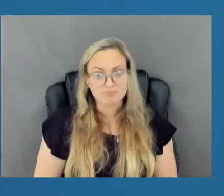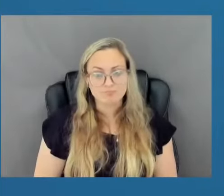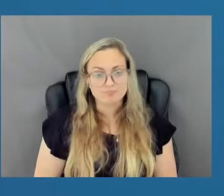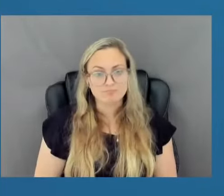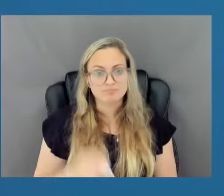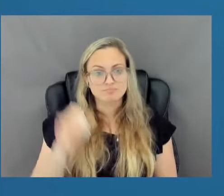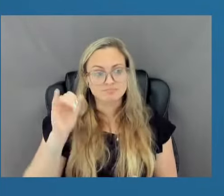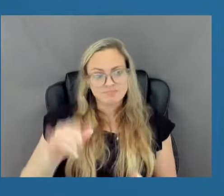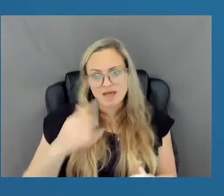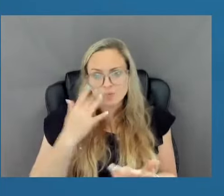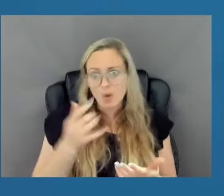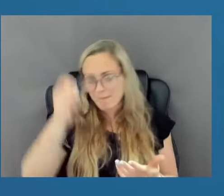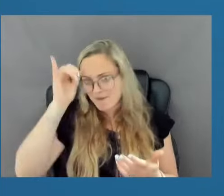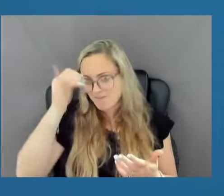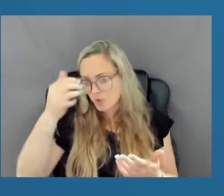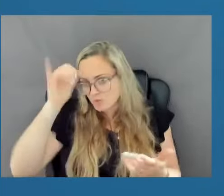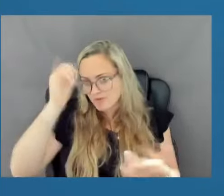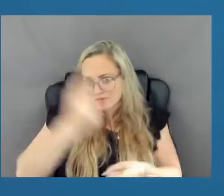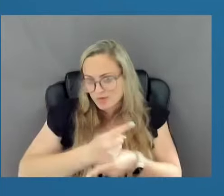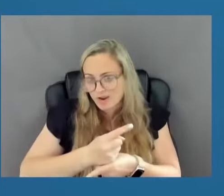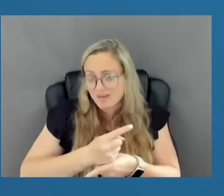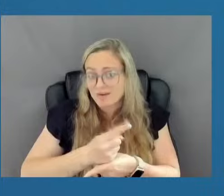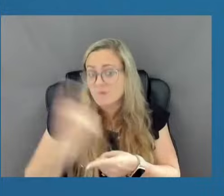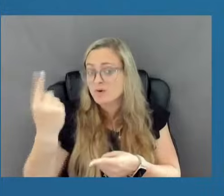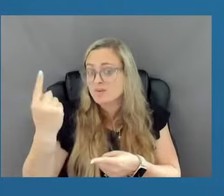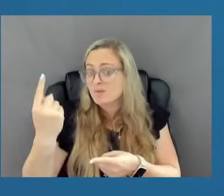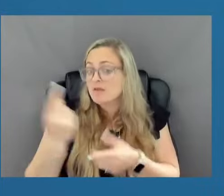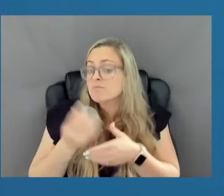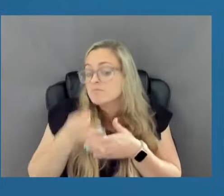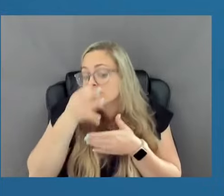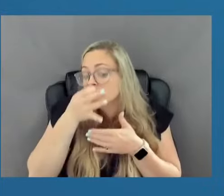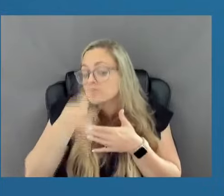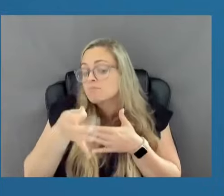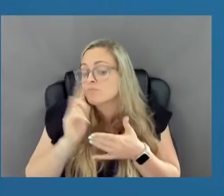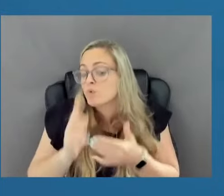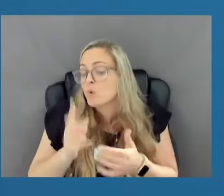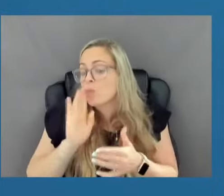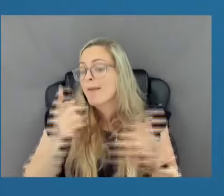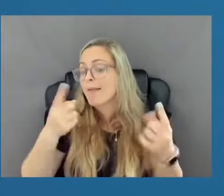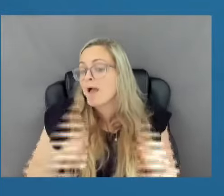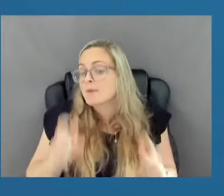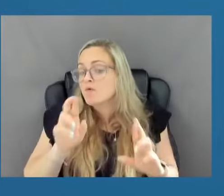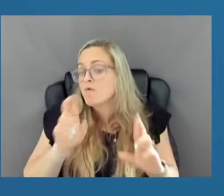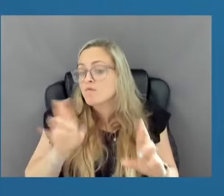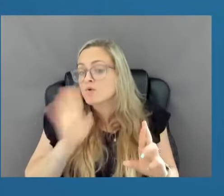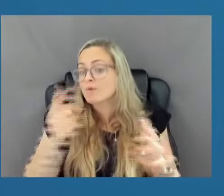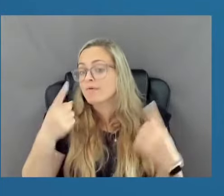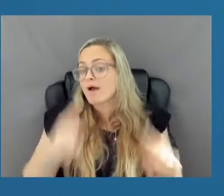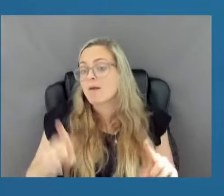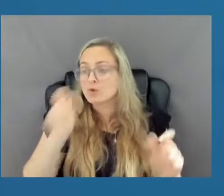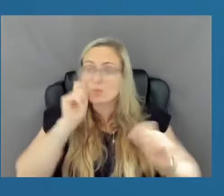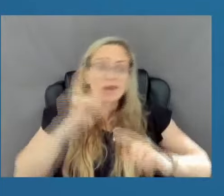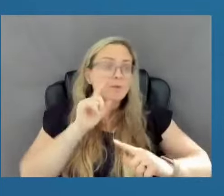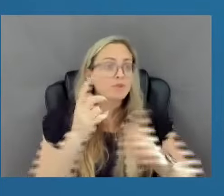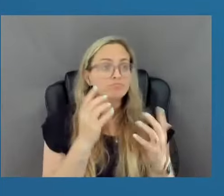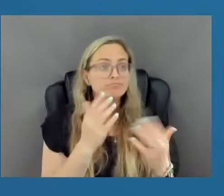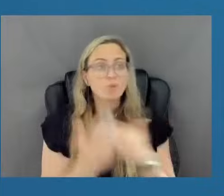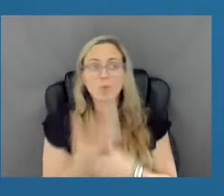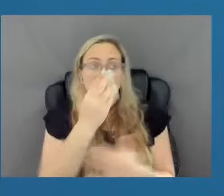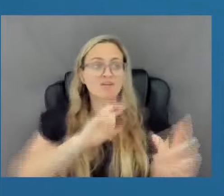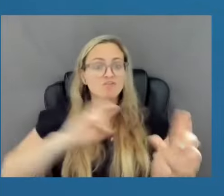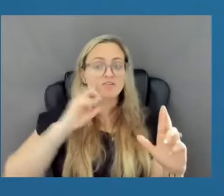Buffalo, Buffalo, right? There's always something over the horizon that you're fighting for, striving for. It gets us up in the morning. And that is the